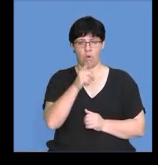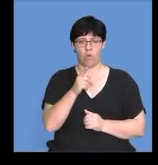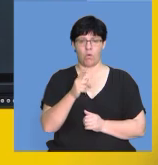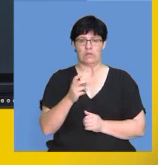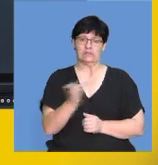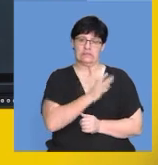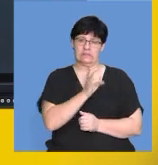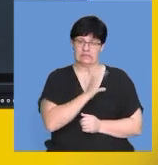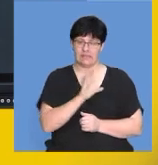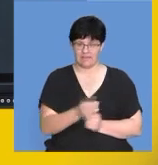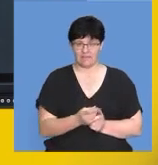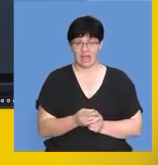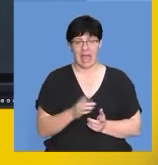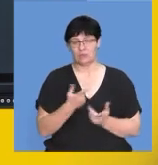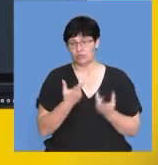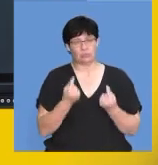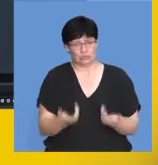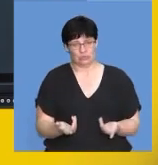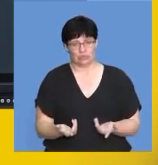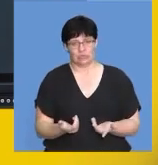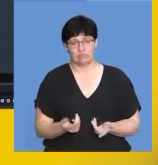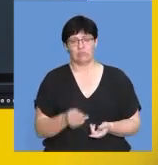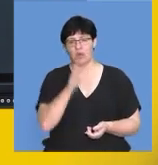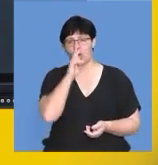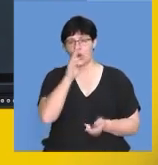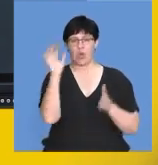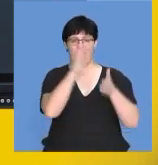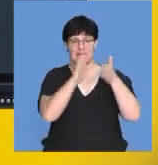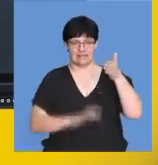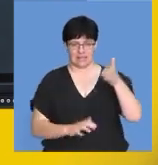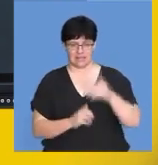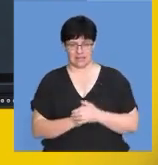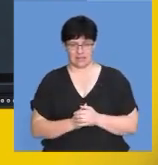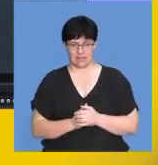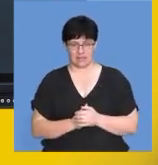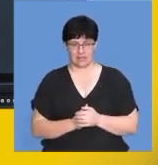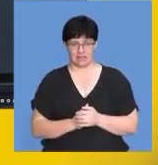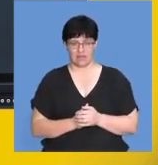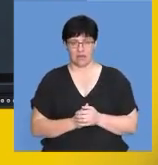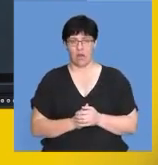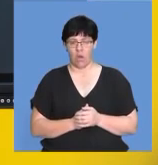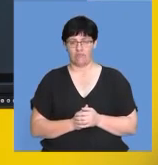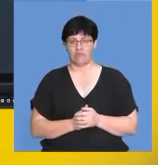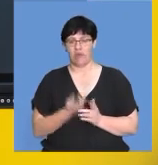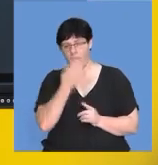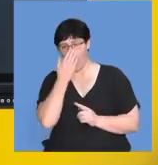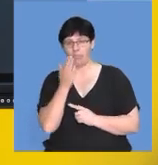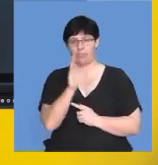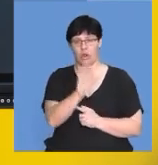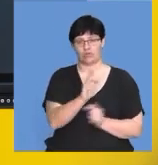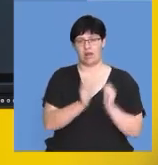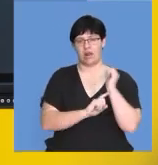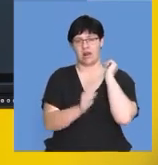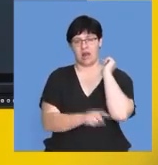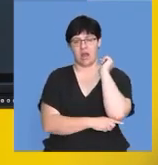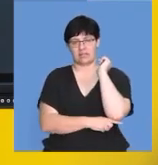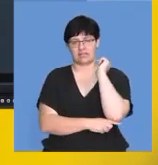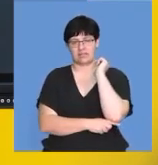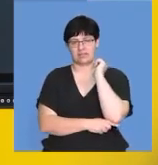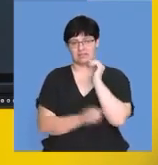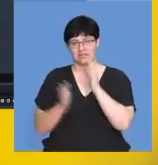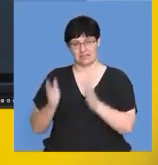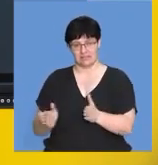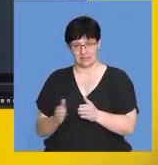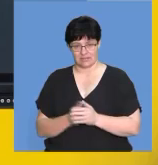dreaded, and you did tend to do this, but let's look at an essay as a point of approaching the last part of the